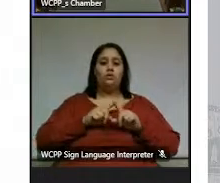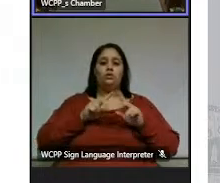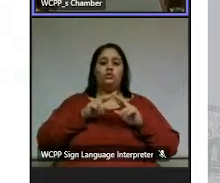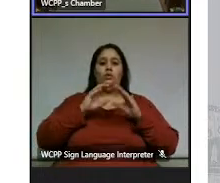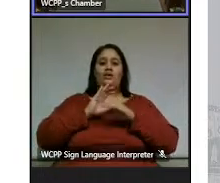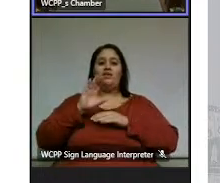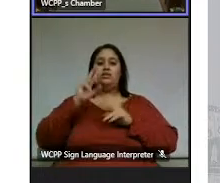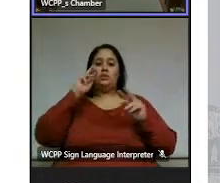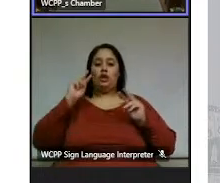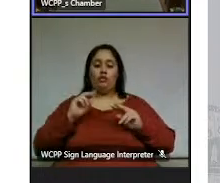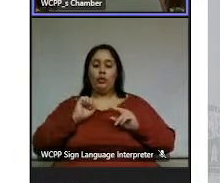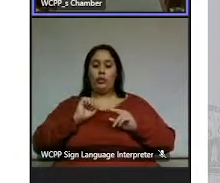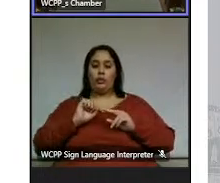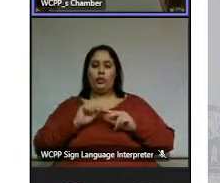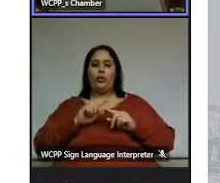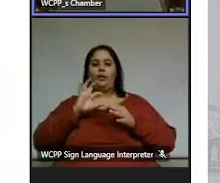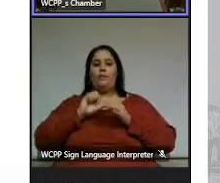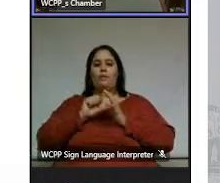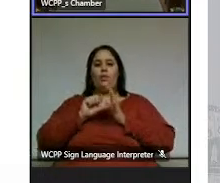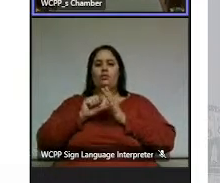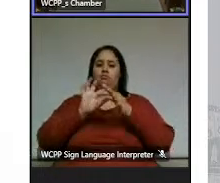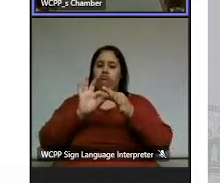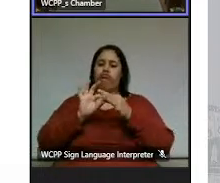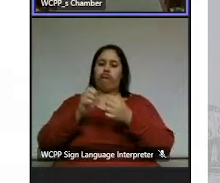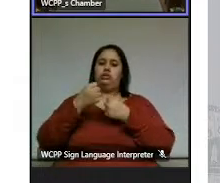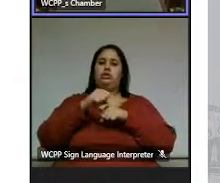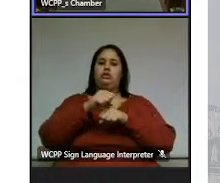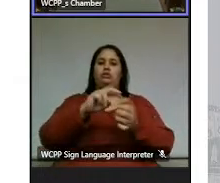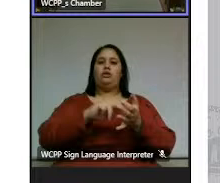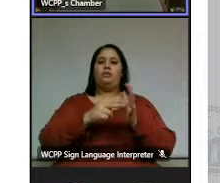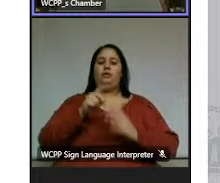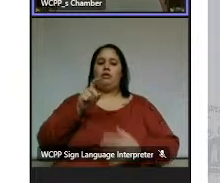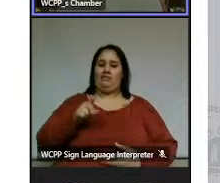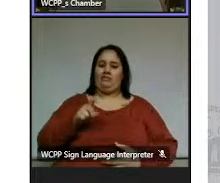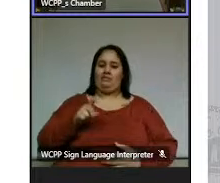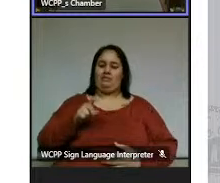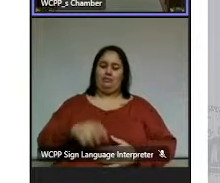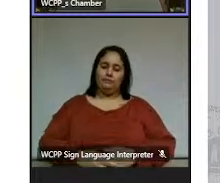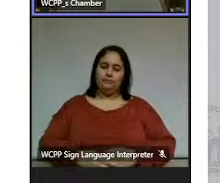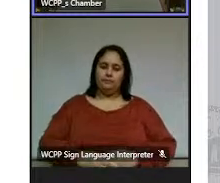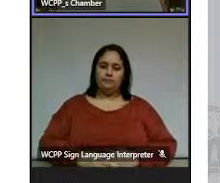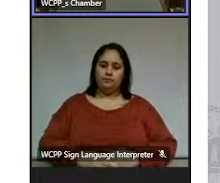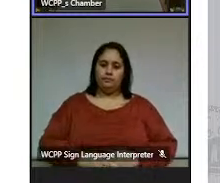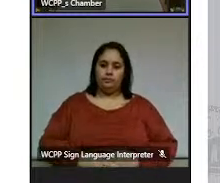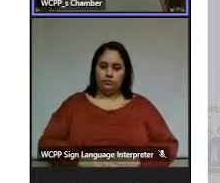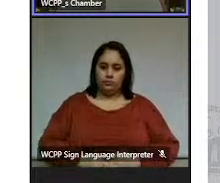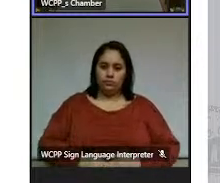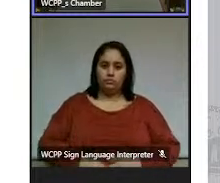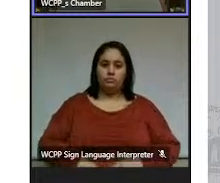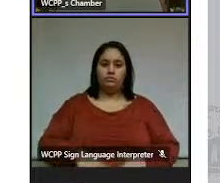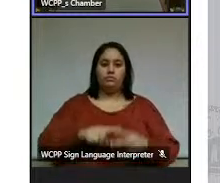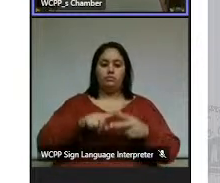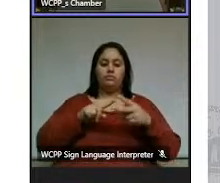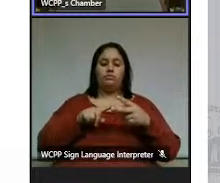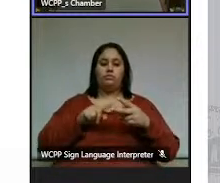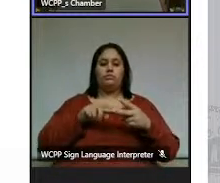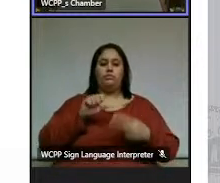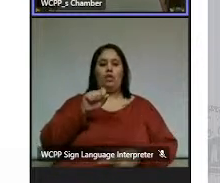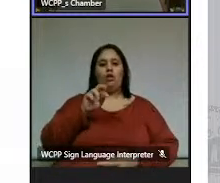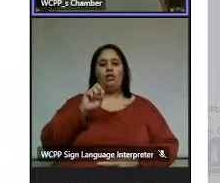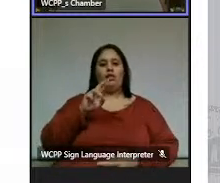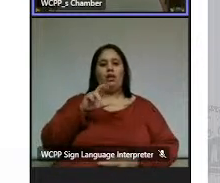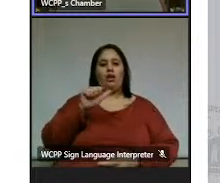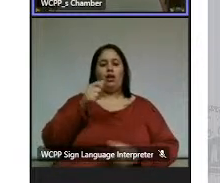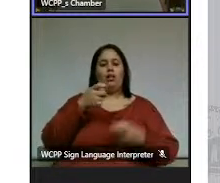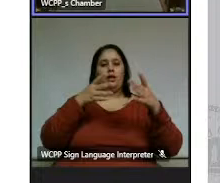it's important to engage in strategic planning. Then arterial management plans of high